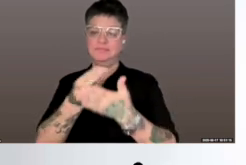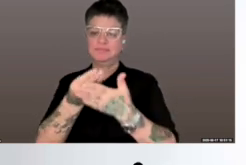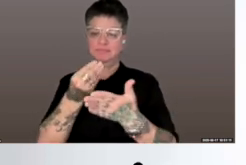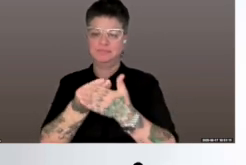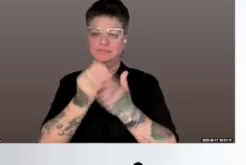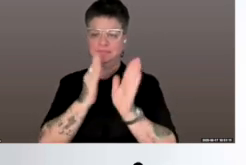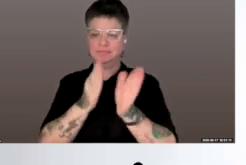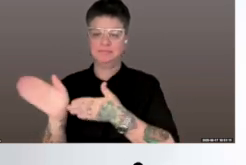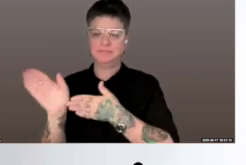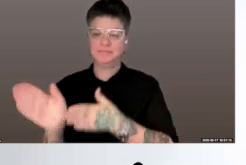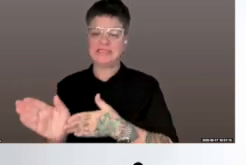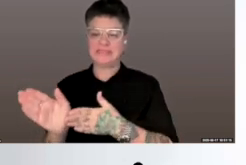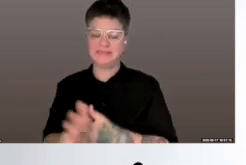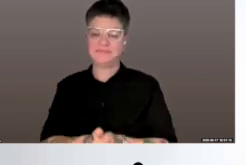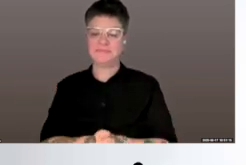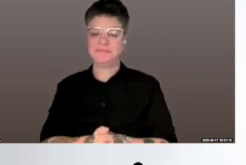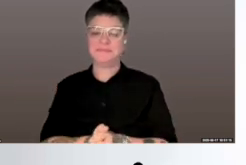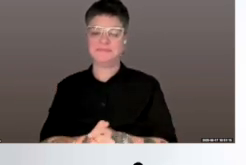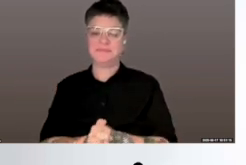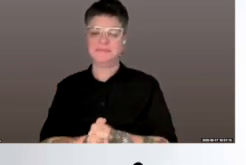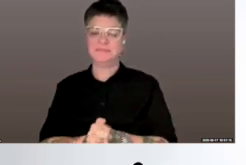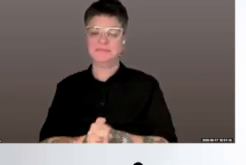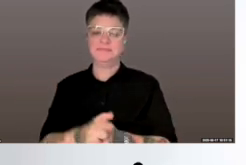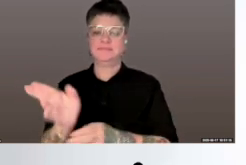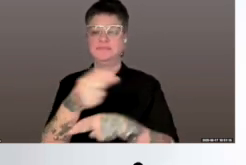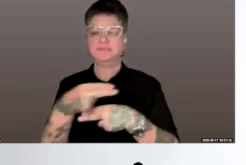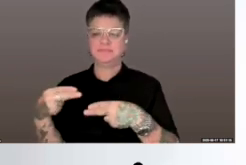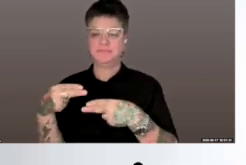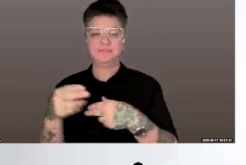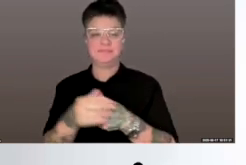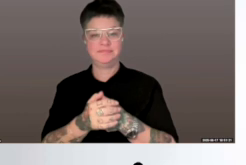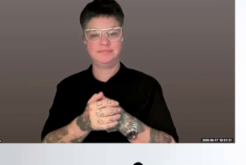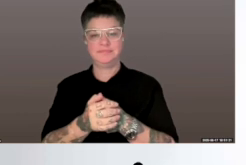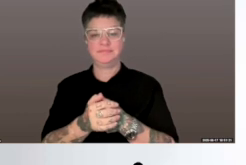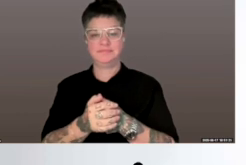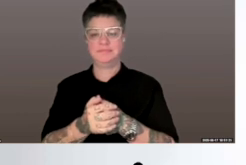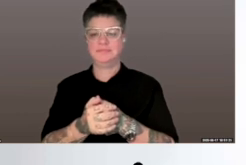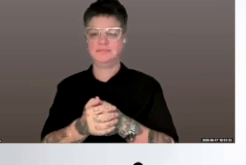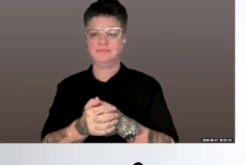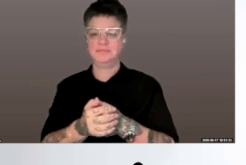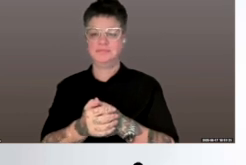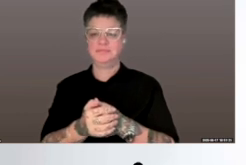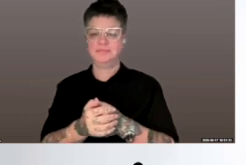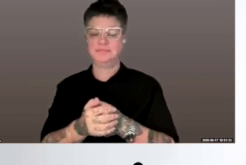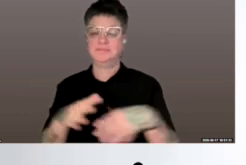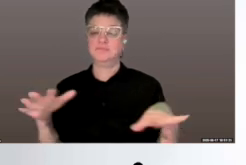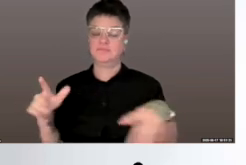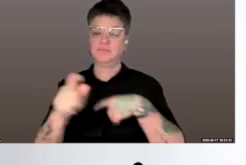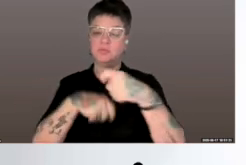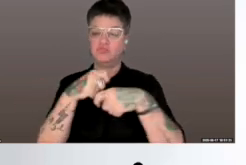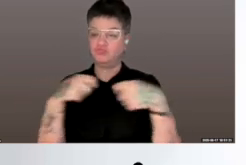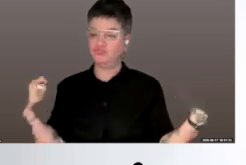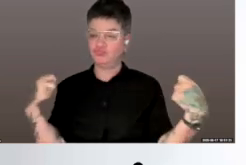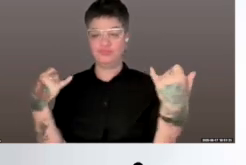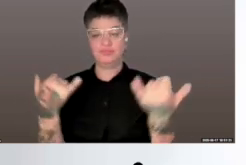And hearing none, thank you everybody for your comments, questions, and participation. These ideas